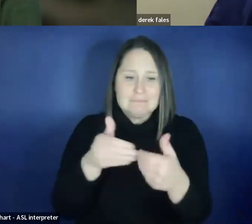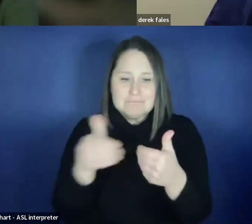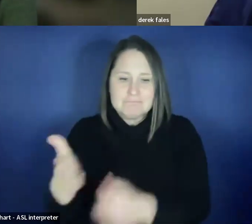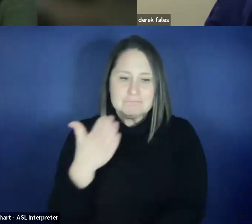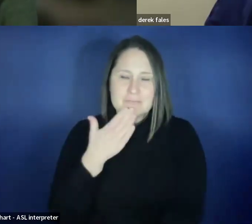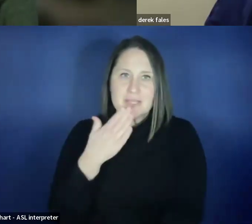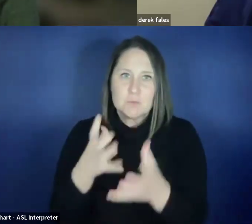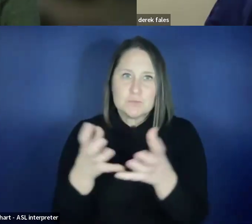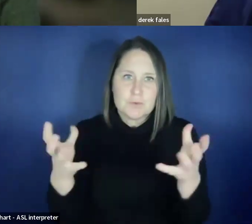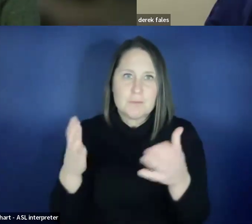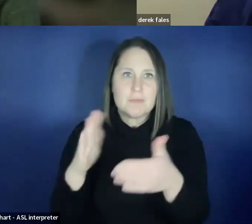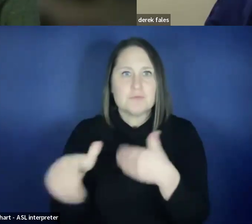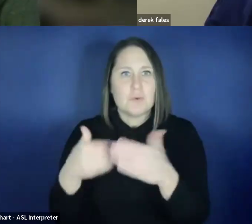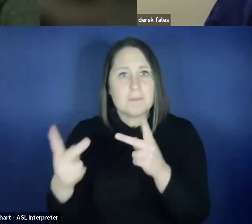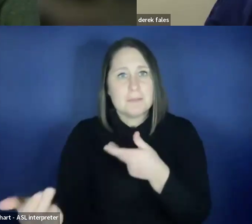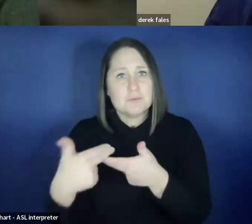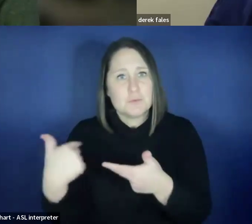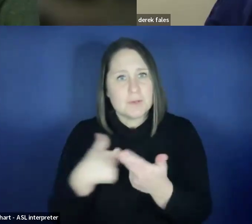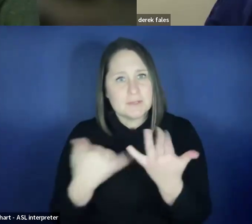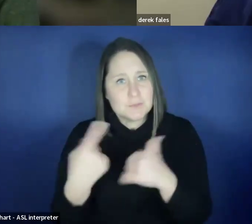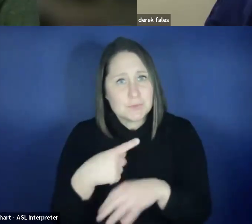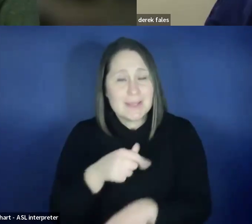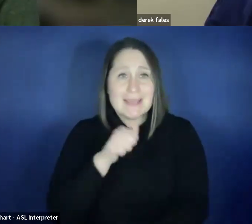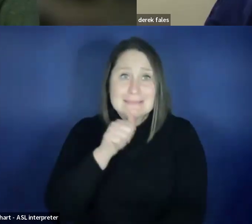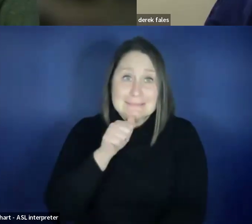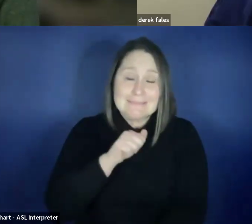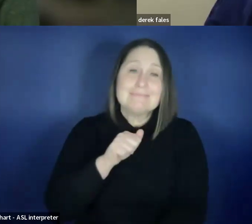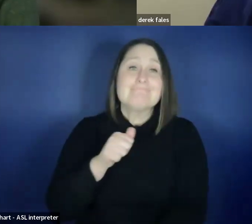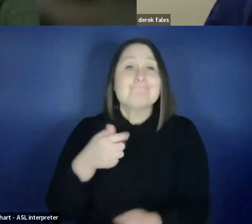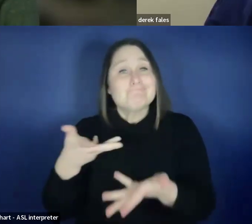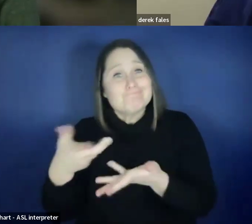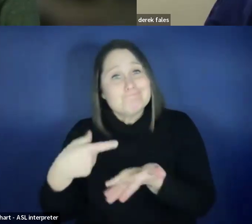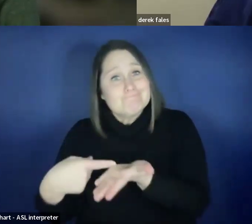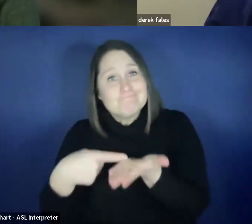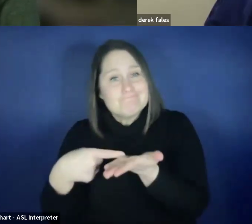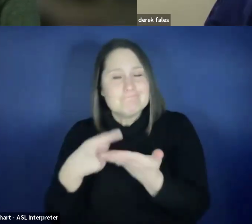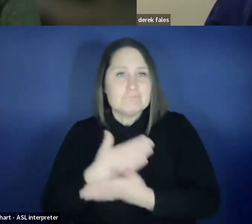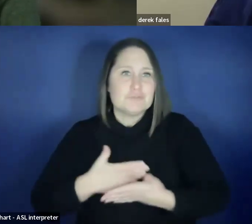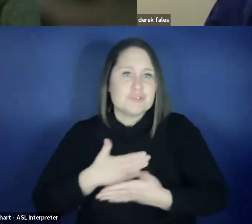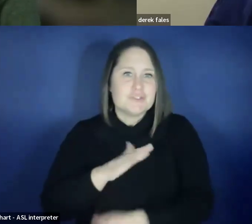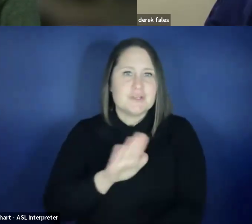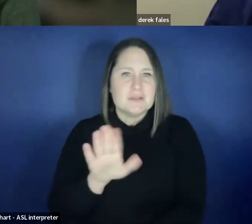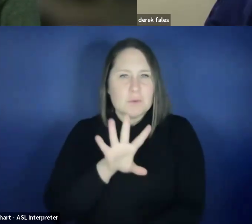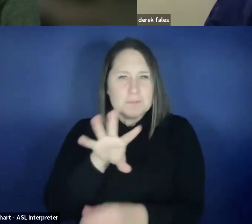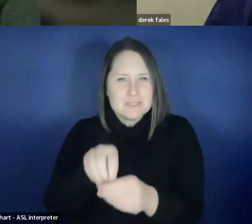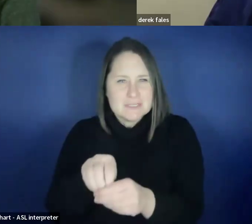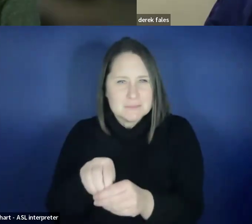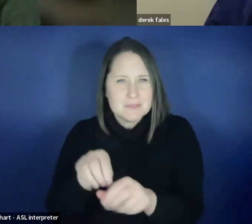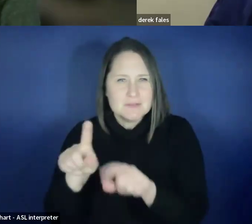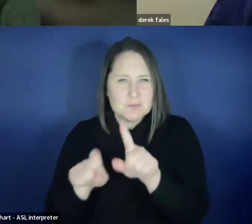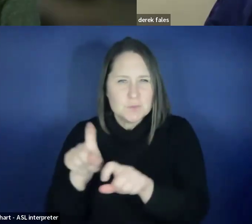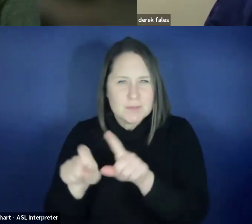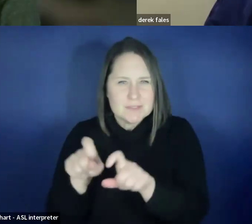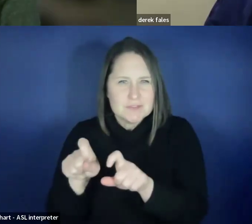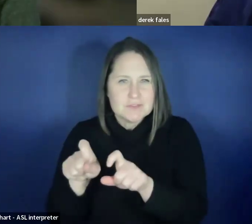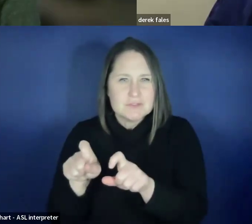much, everyone, for joining us today and hanging in there. We really appreciate your participation, your questions,